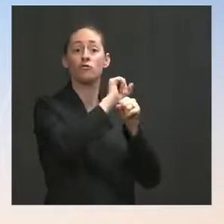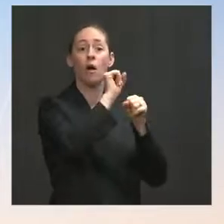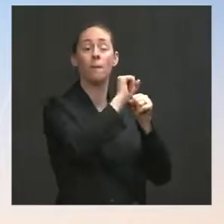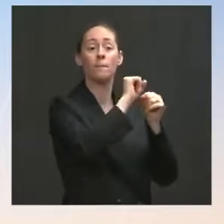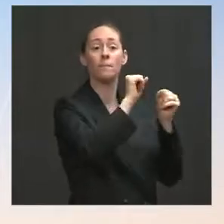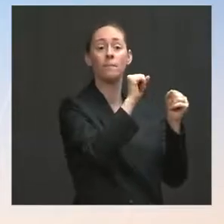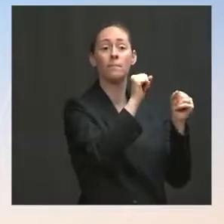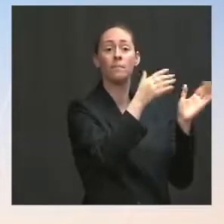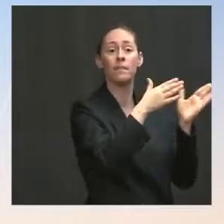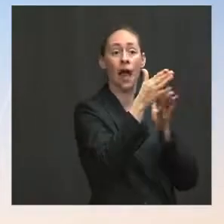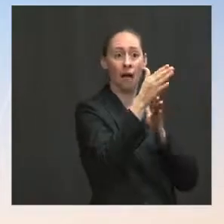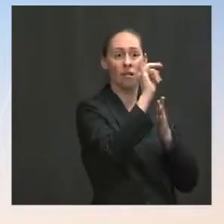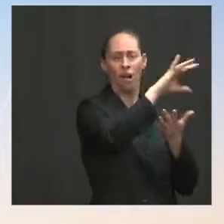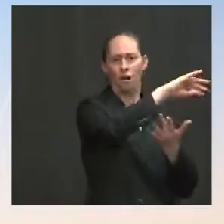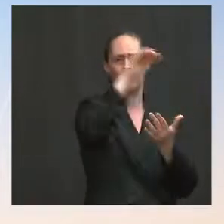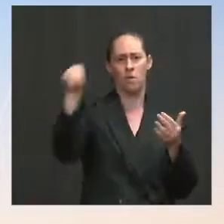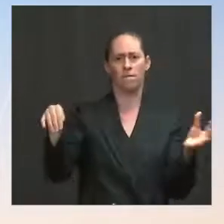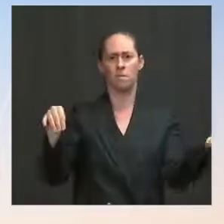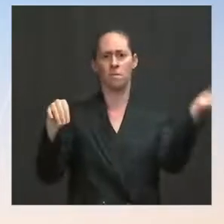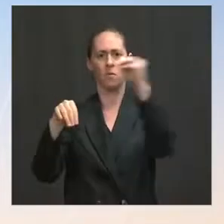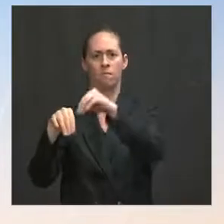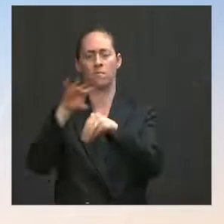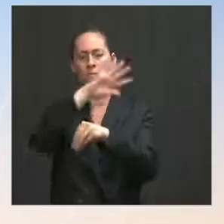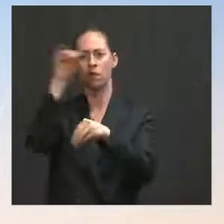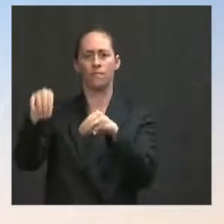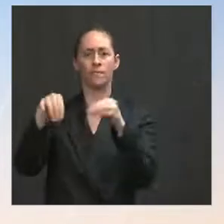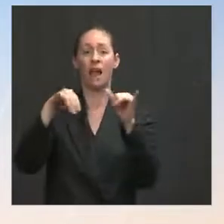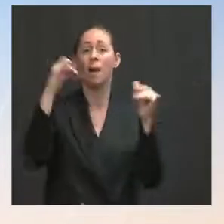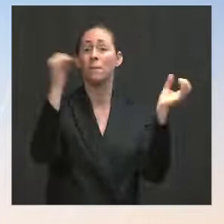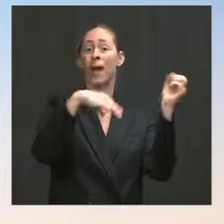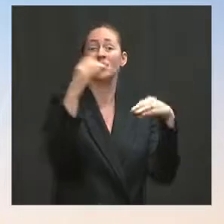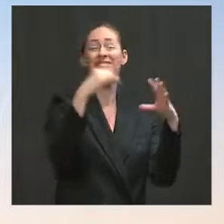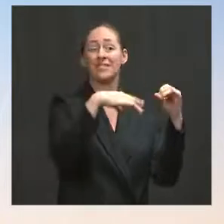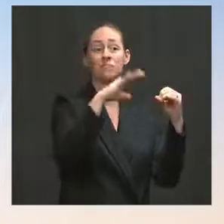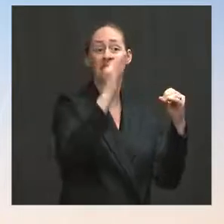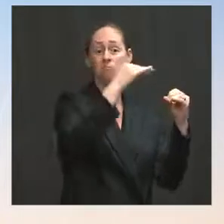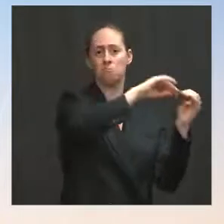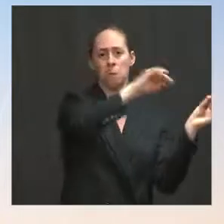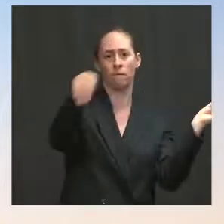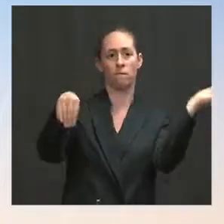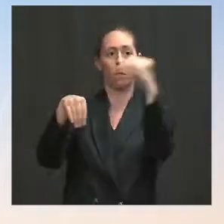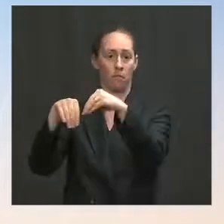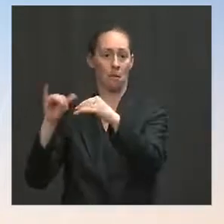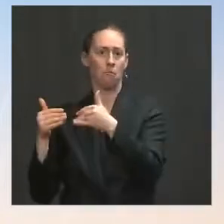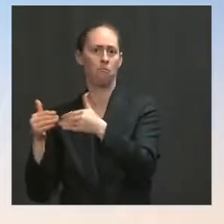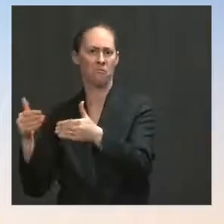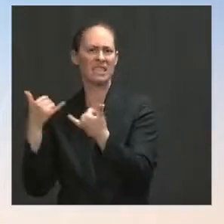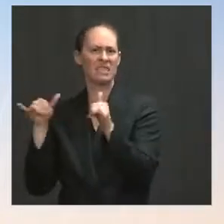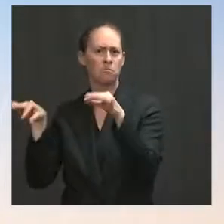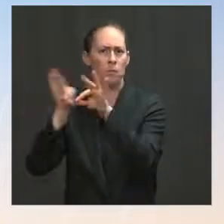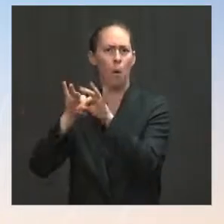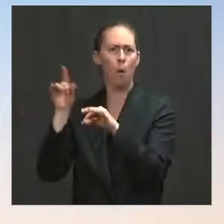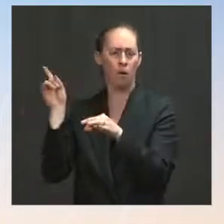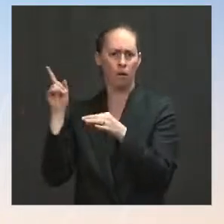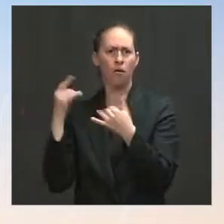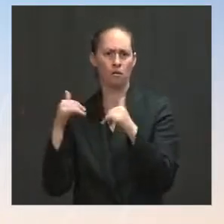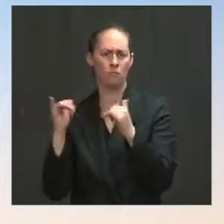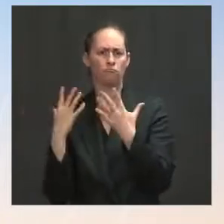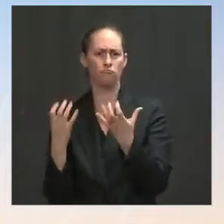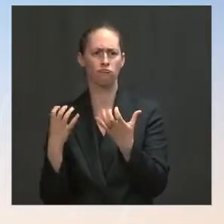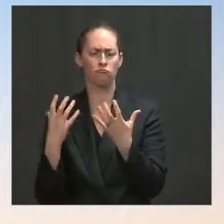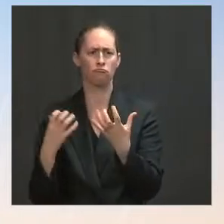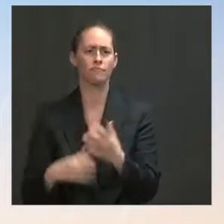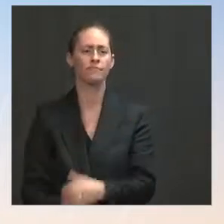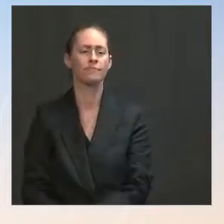bipartisan package. Those will be his priorities as he's having these discussions with Chairman Sanders and others who are leading